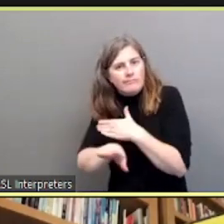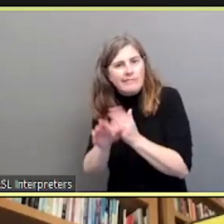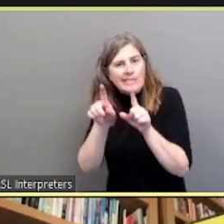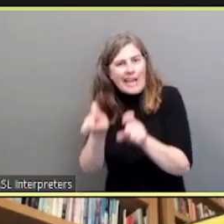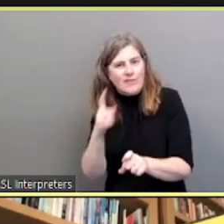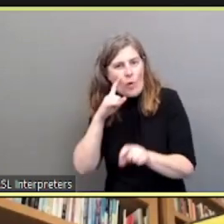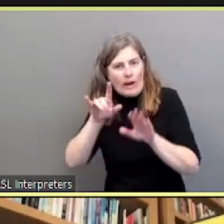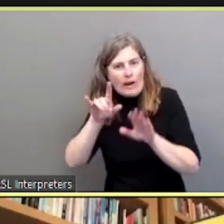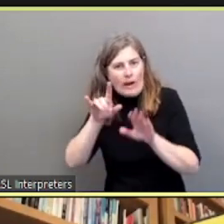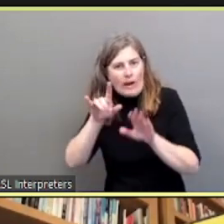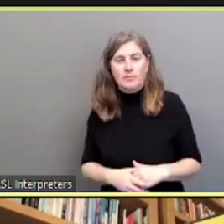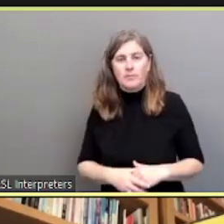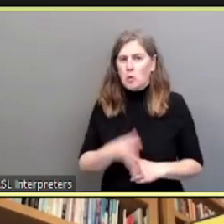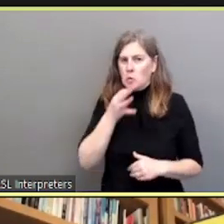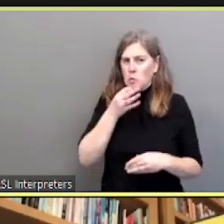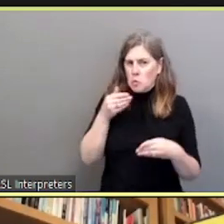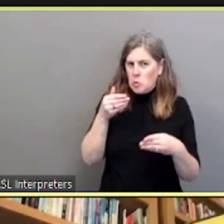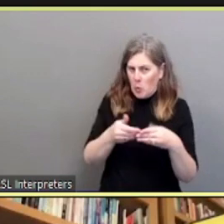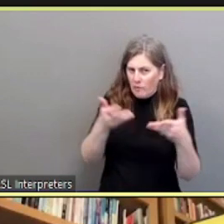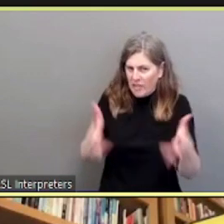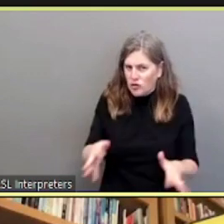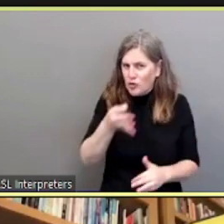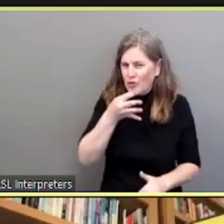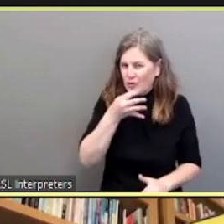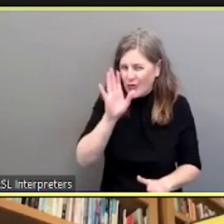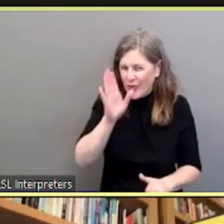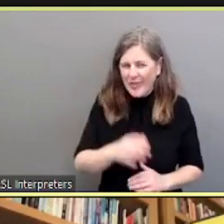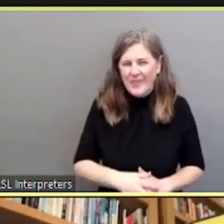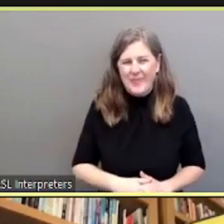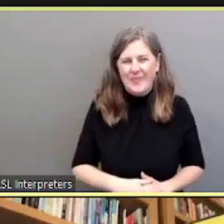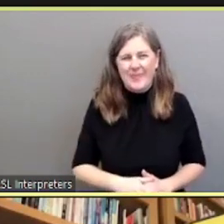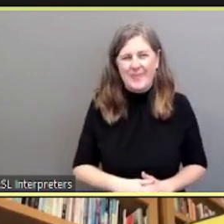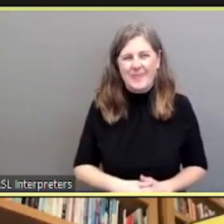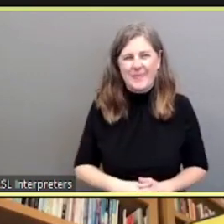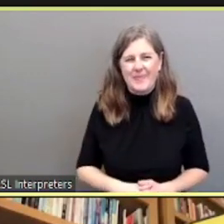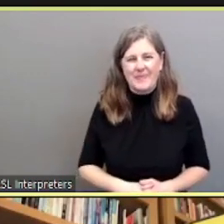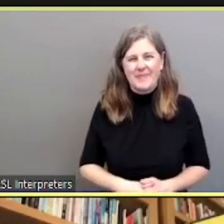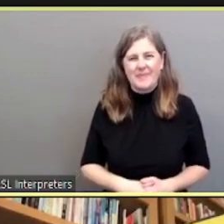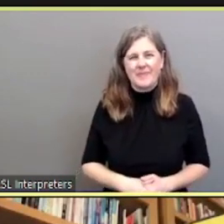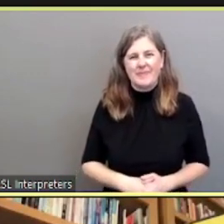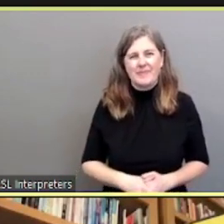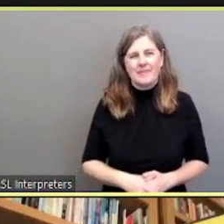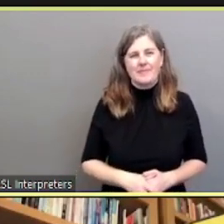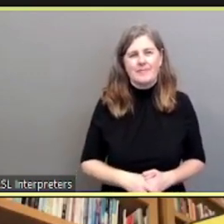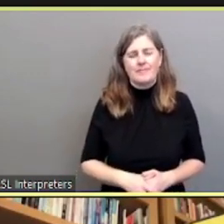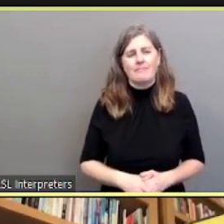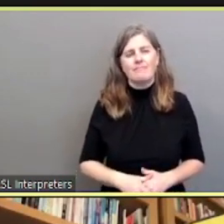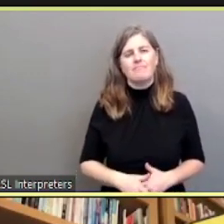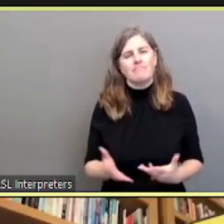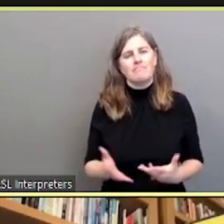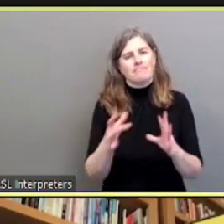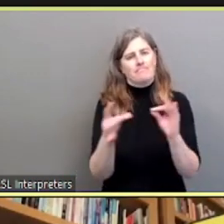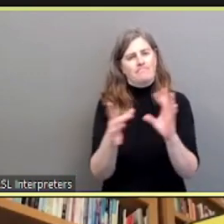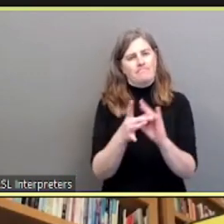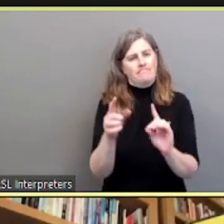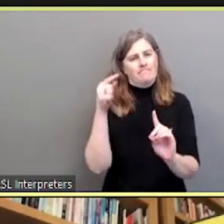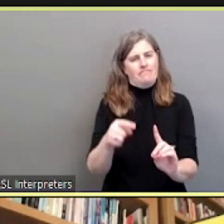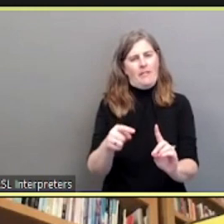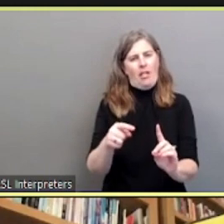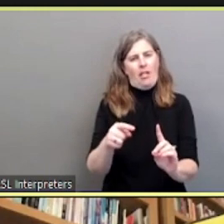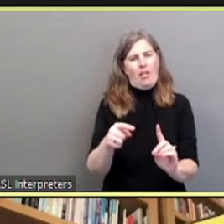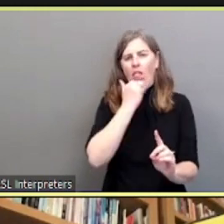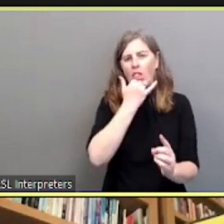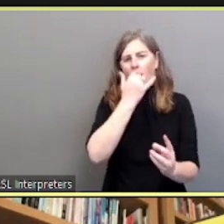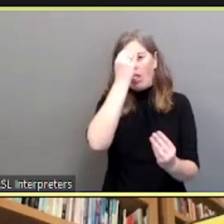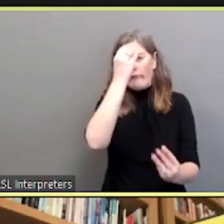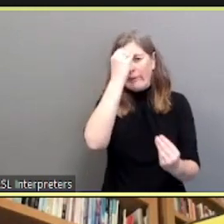Okay, we're on the home stretch, I promise. Next slide, please. I want to talk about